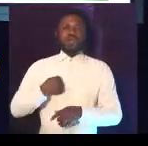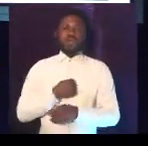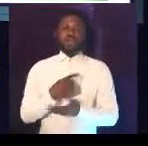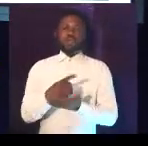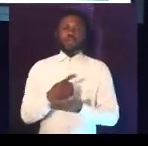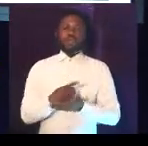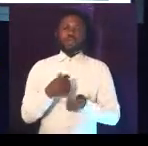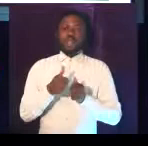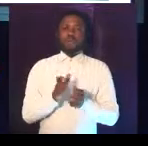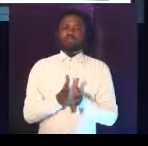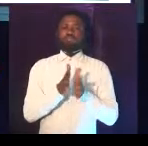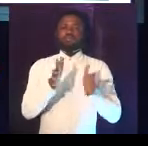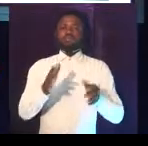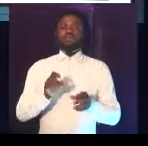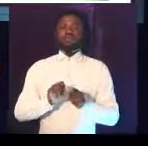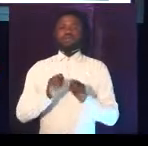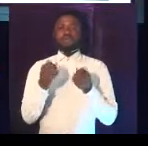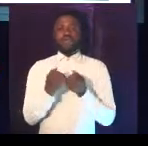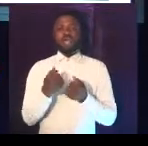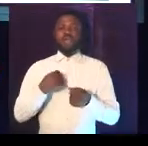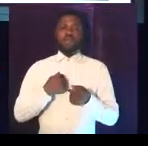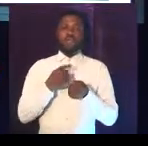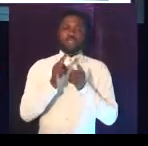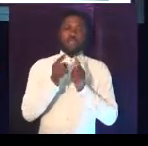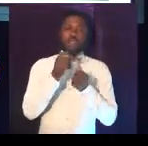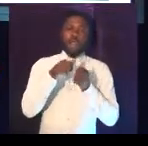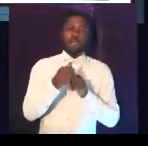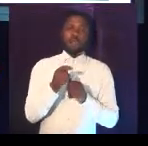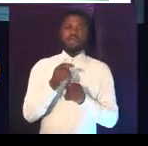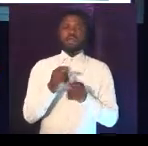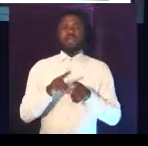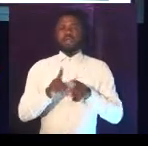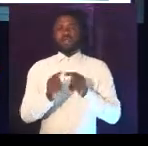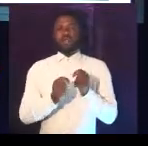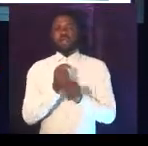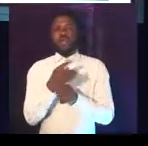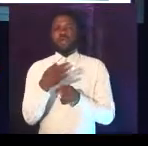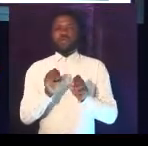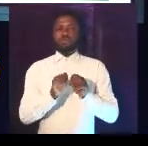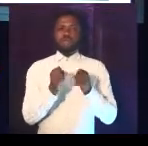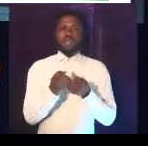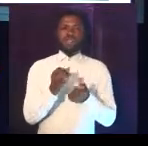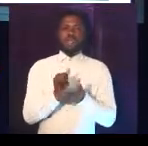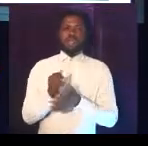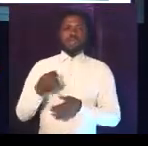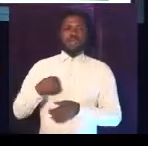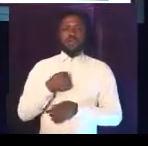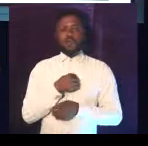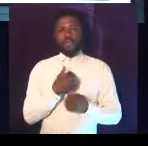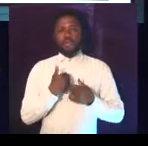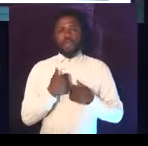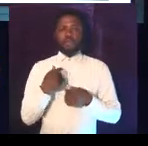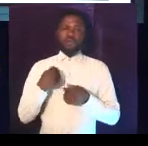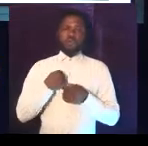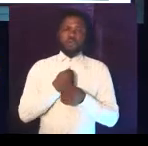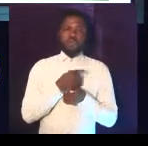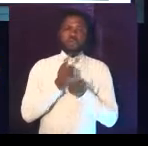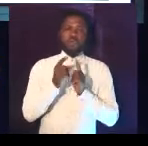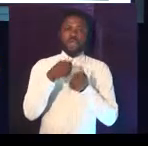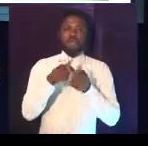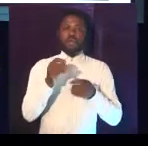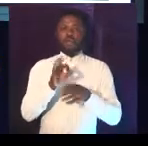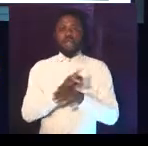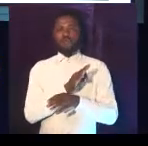discussed about civil society. We talked about different types of civil society that we have. We